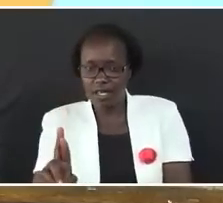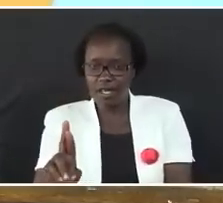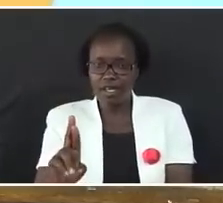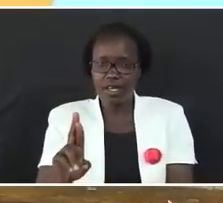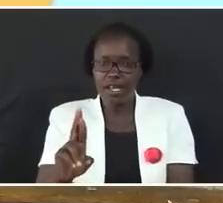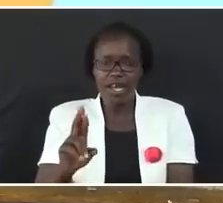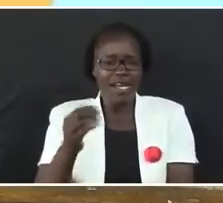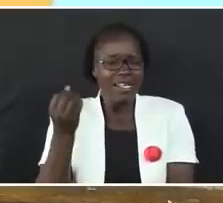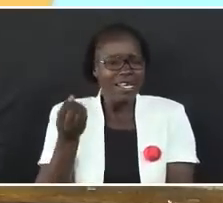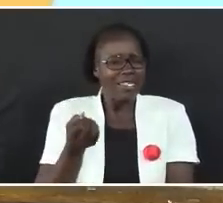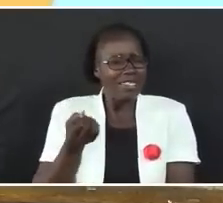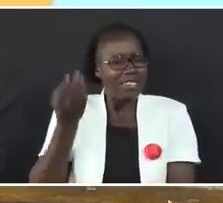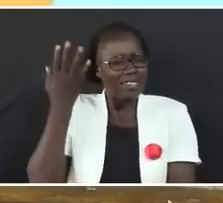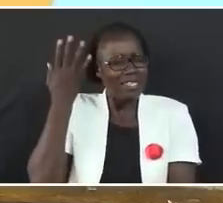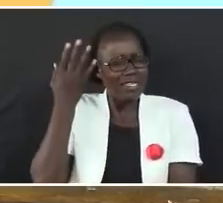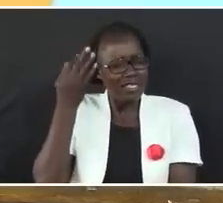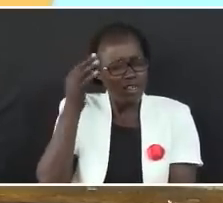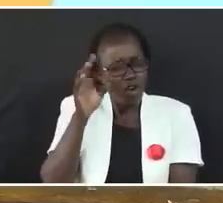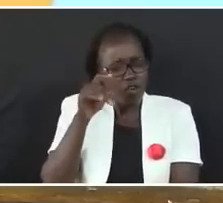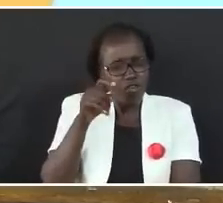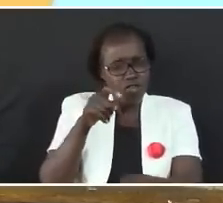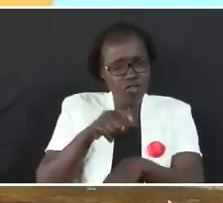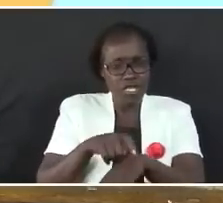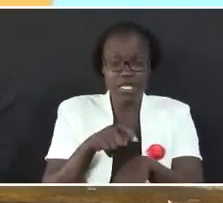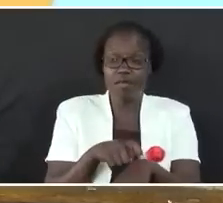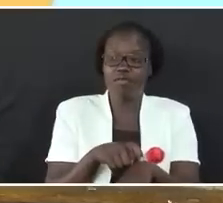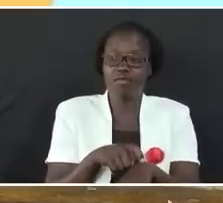had understanding of the times,